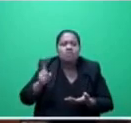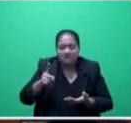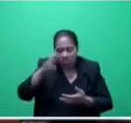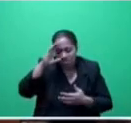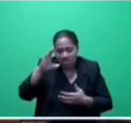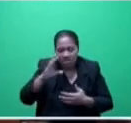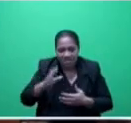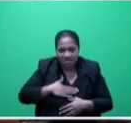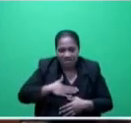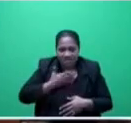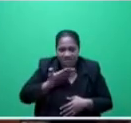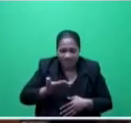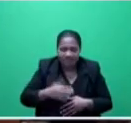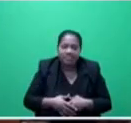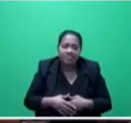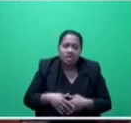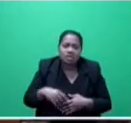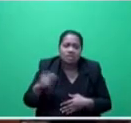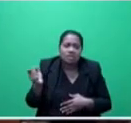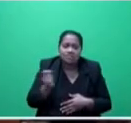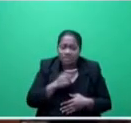The spirit of patriotism will also